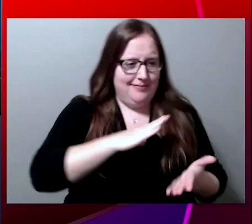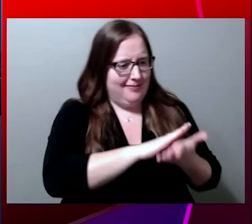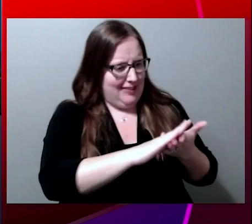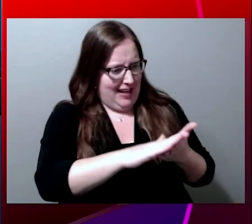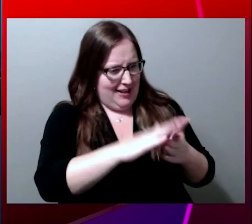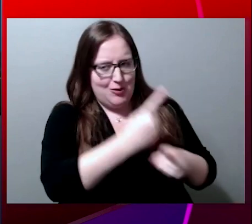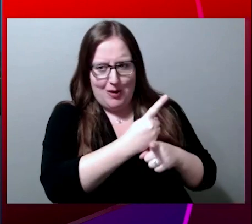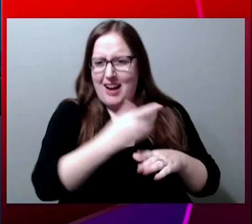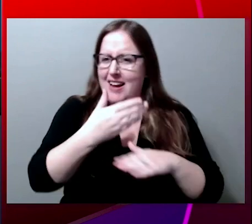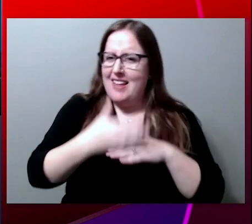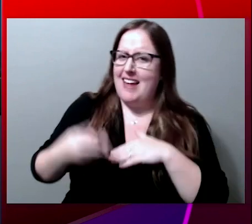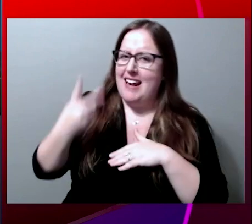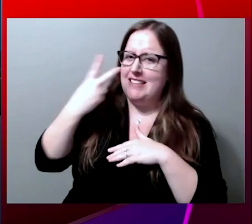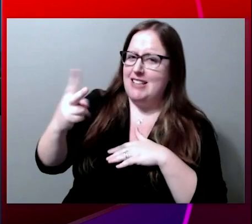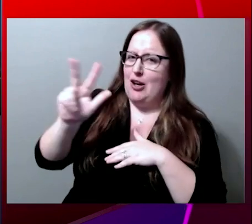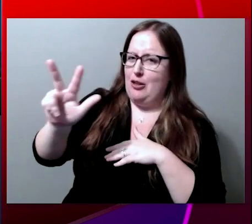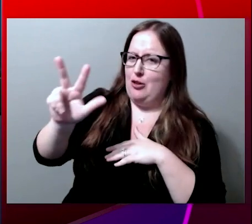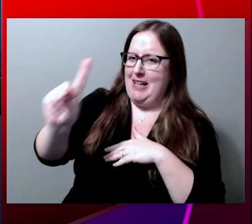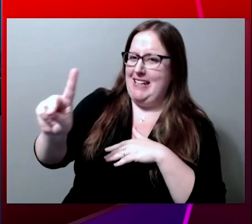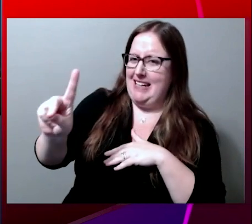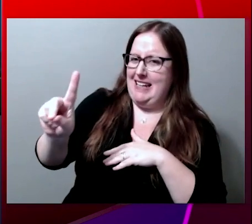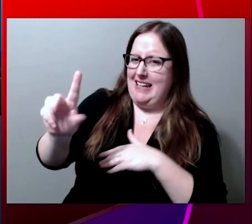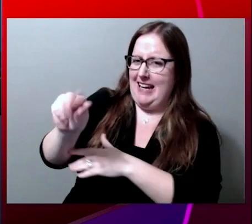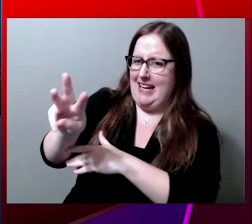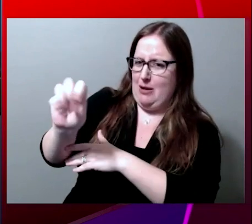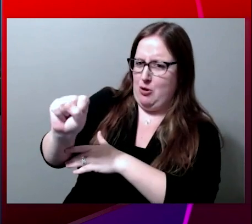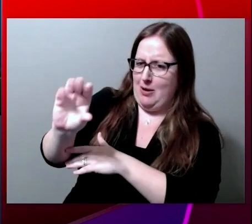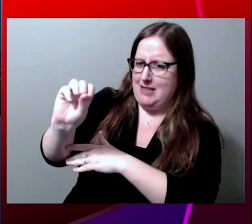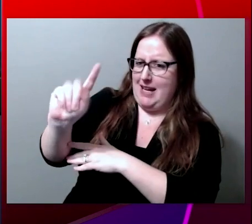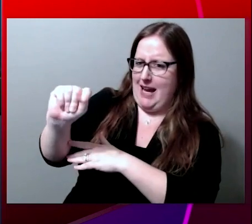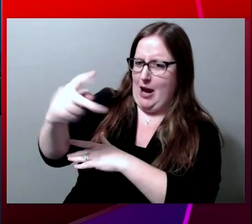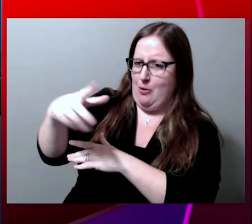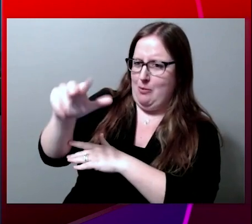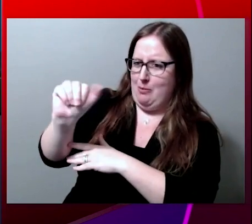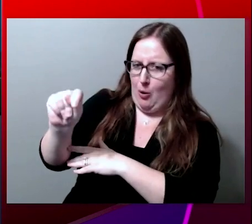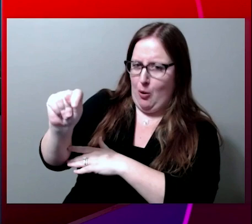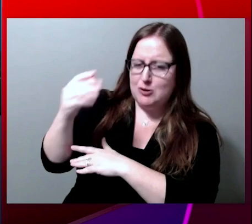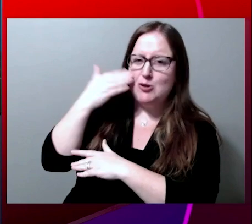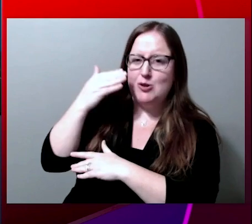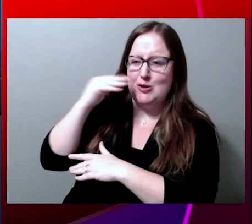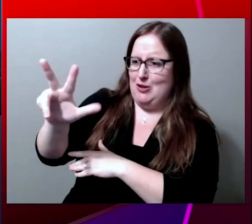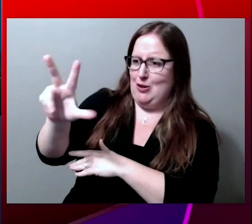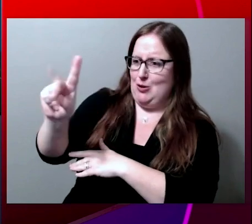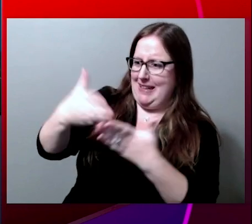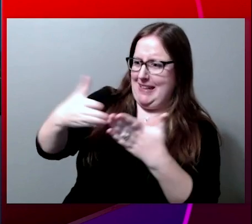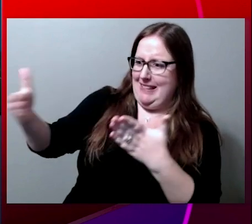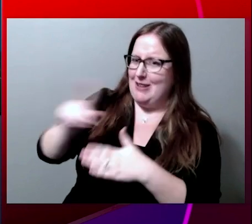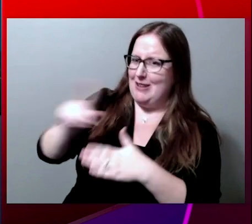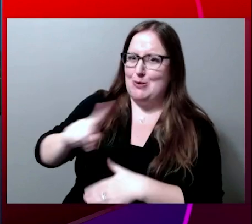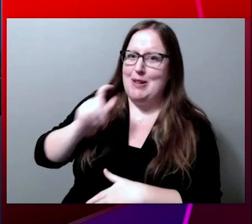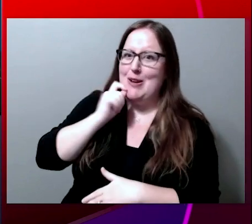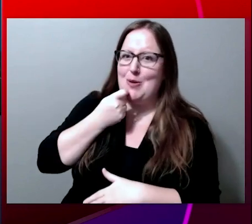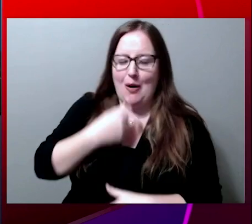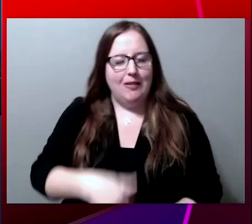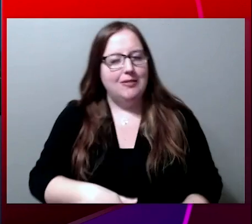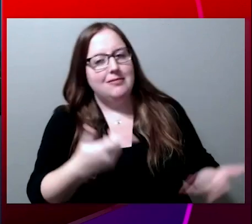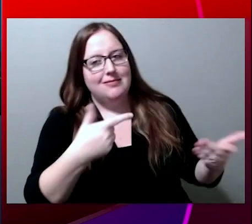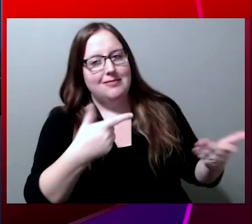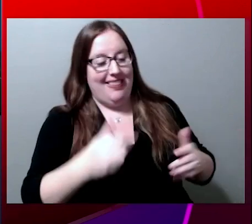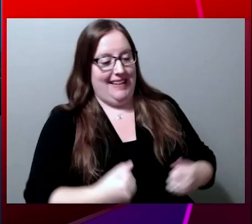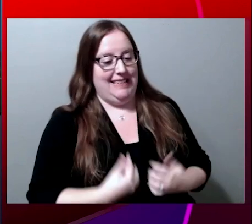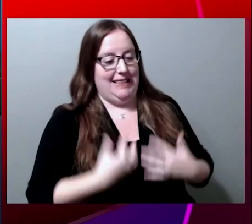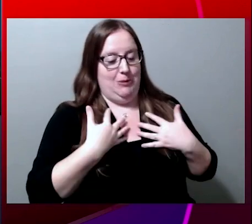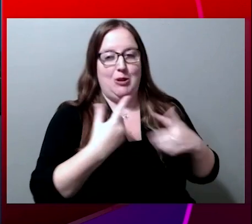sudden a 3D image of an AWS outpost. It was like one of those 3D things. That's a really cool shirt, man. Well, I decided to take inspiration from the